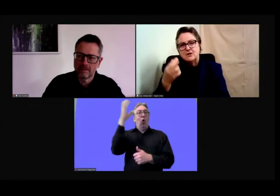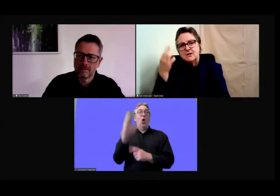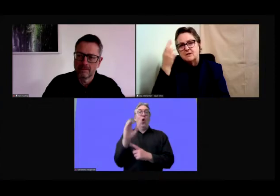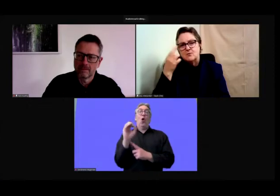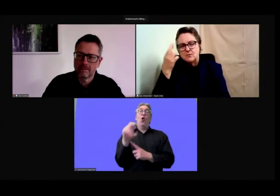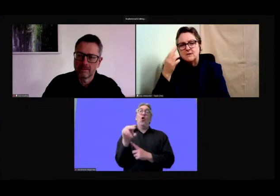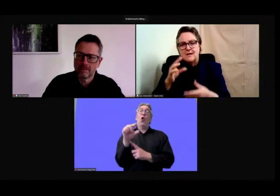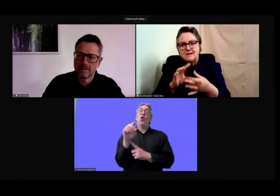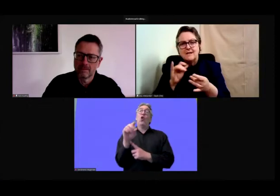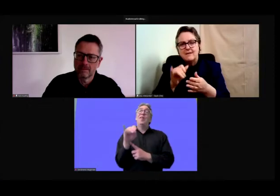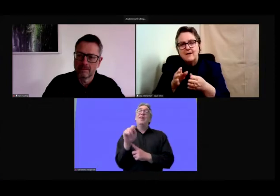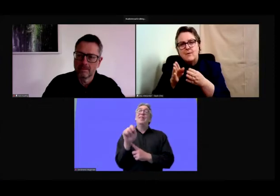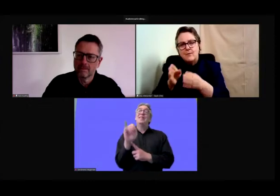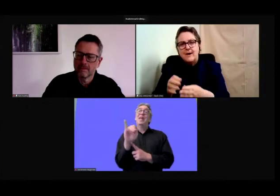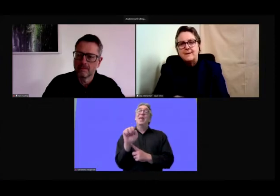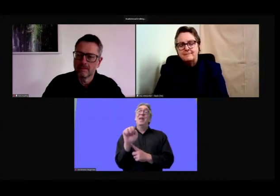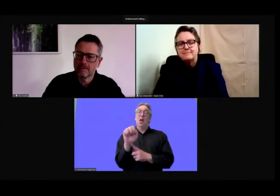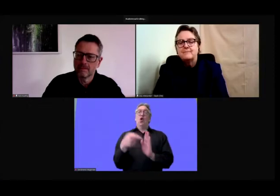it.